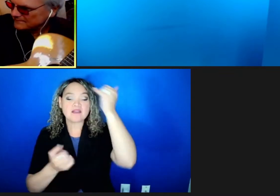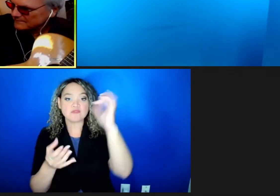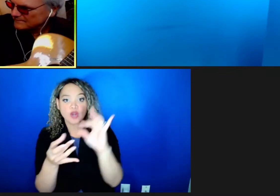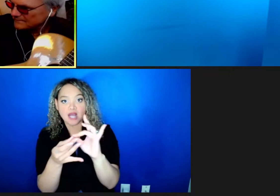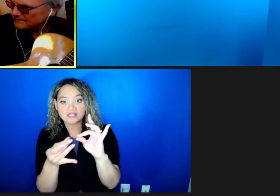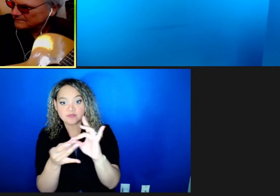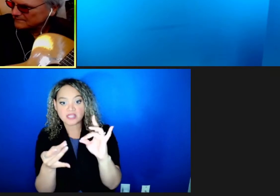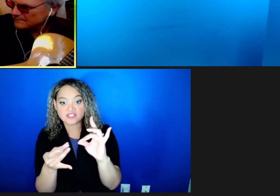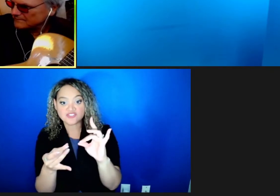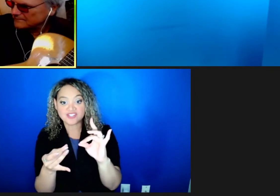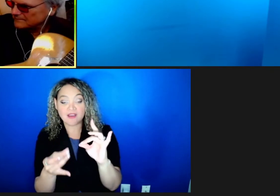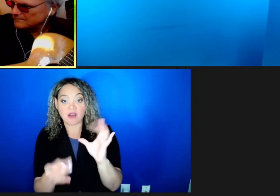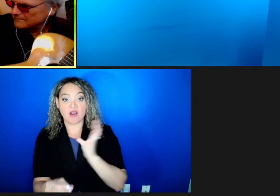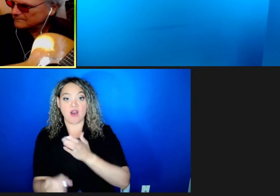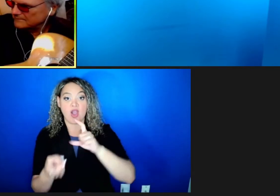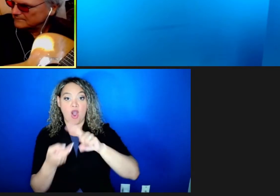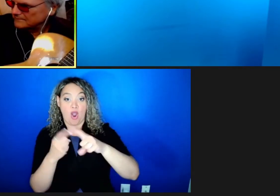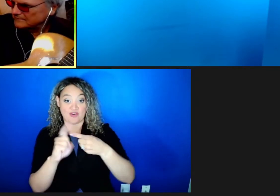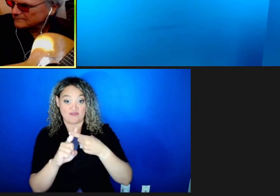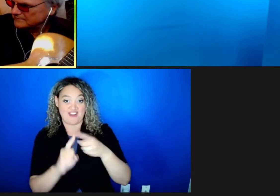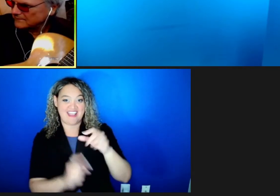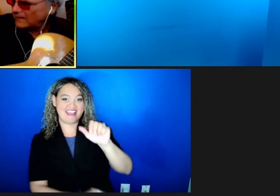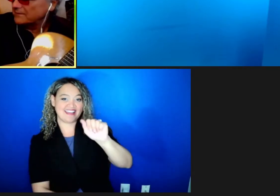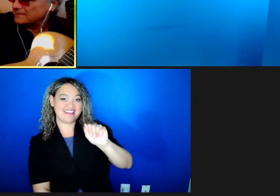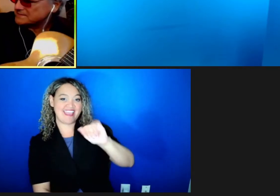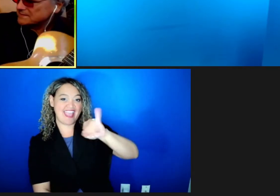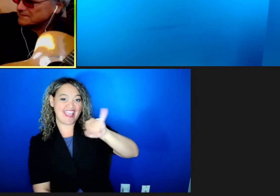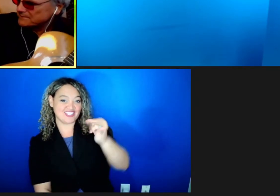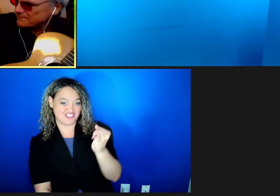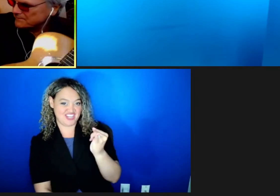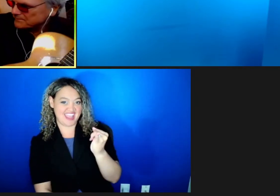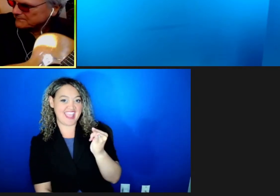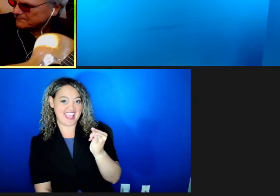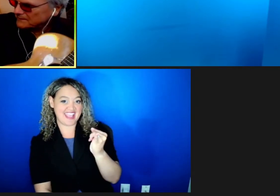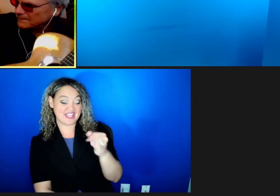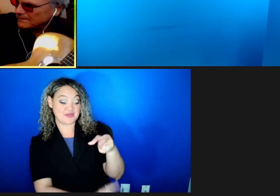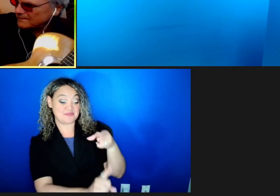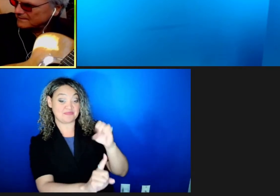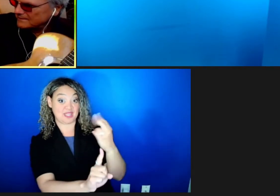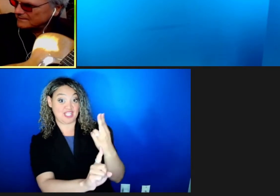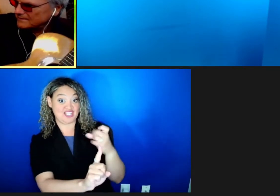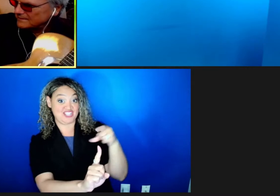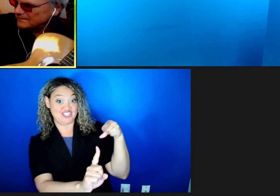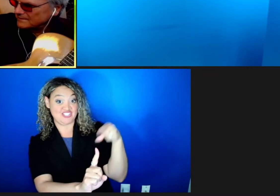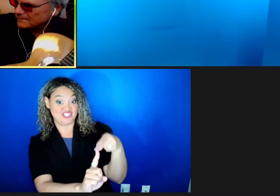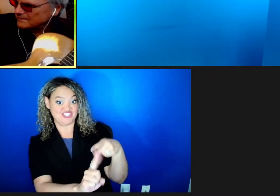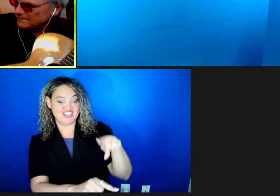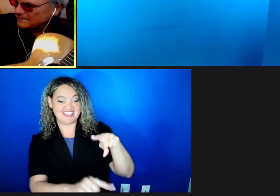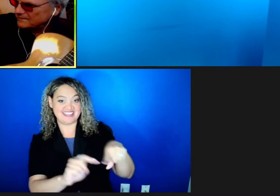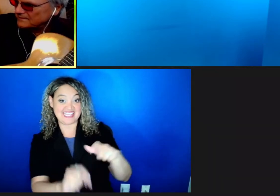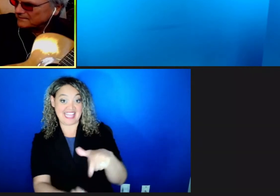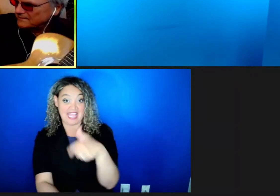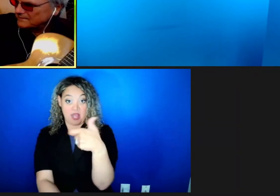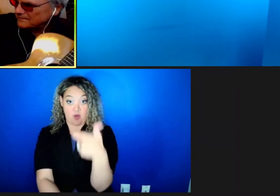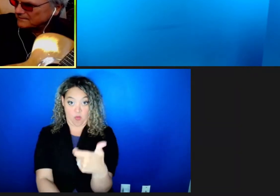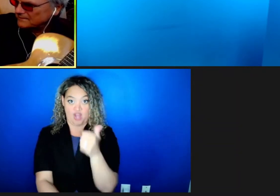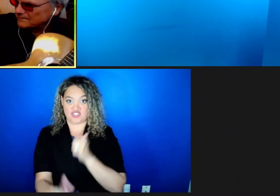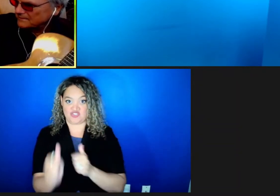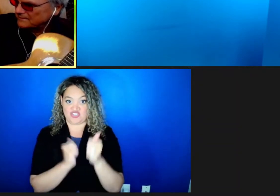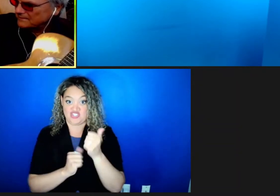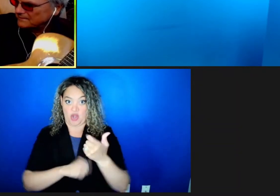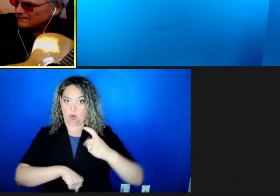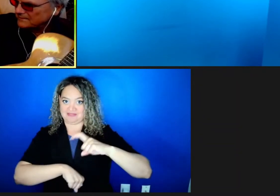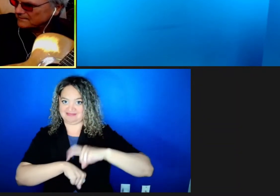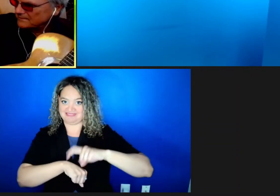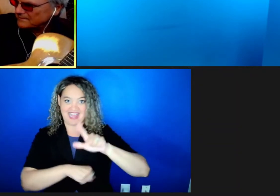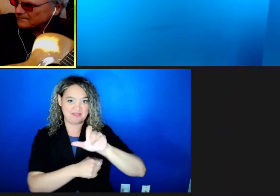also heard from our friend AJ. Oh, yes. And she can't watch the show at this time